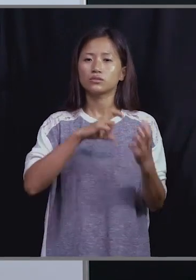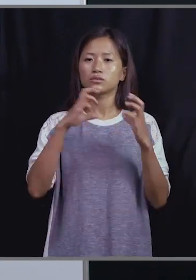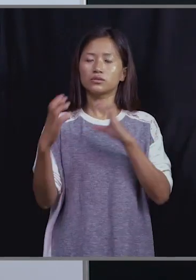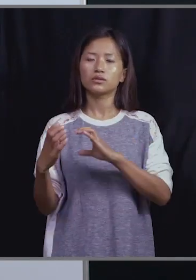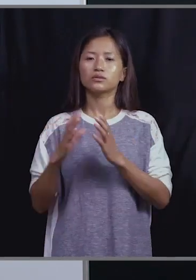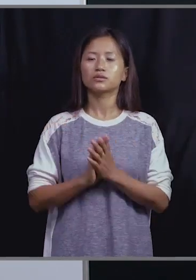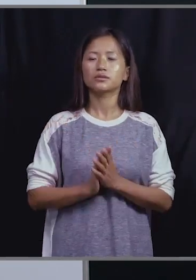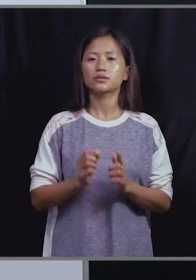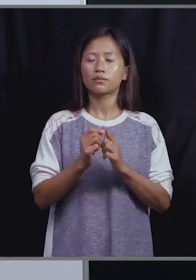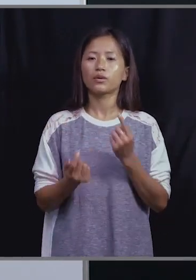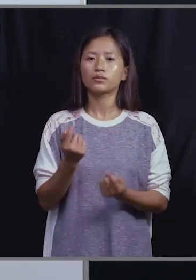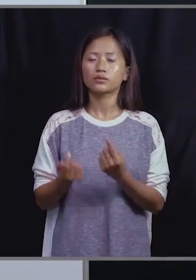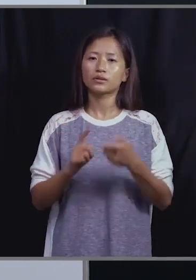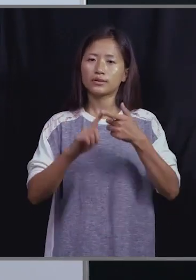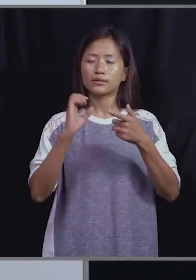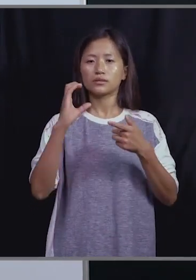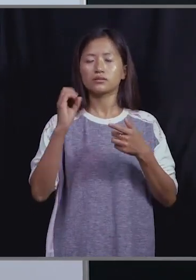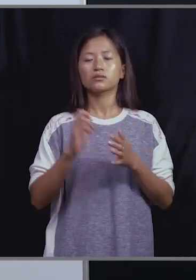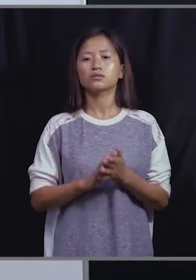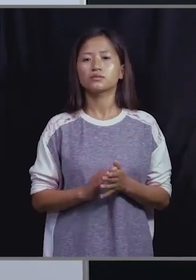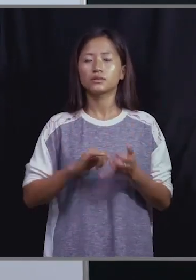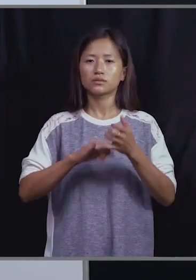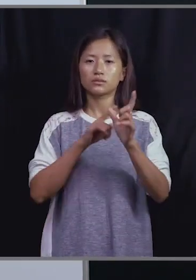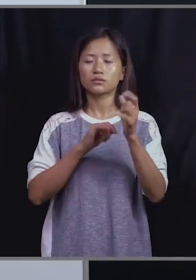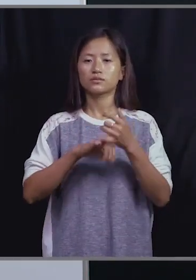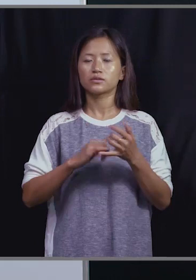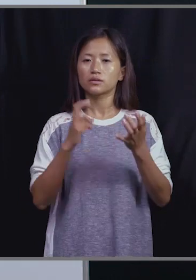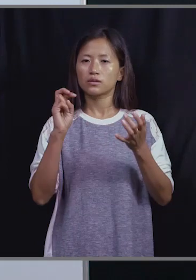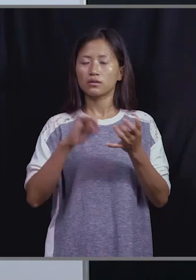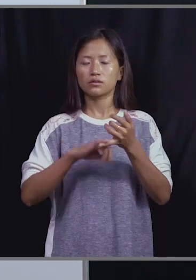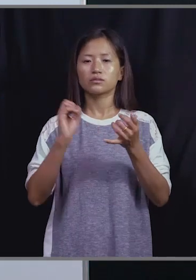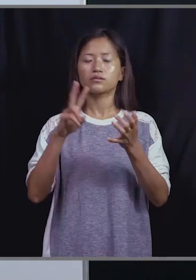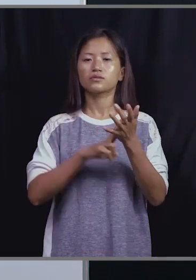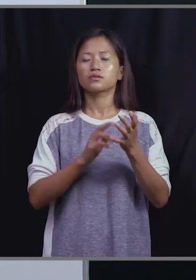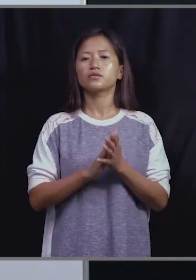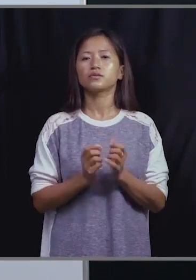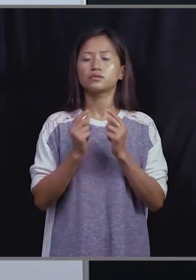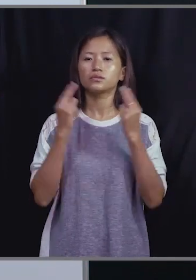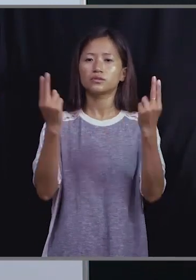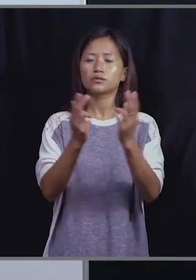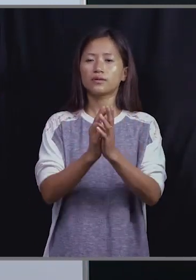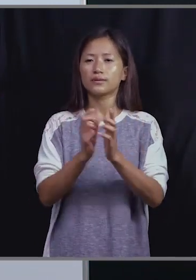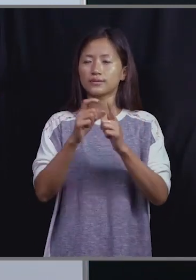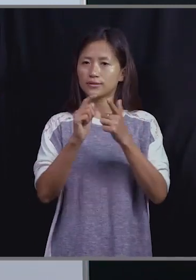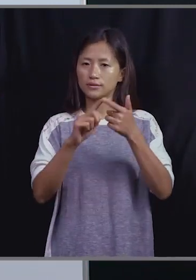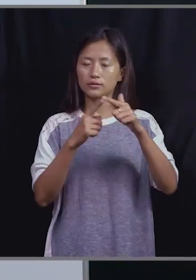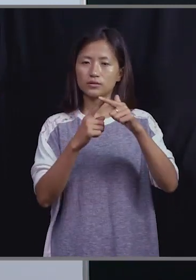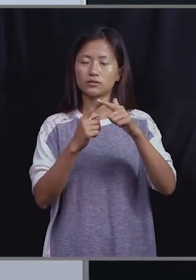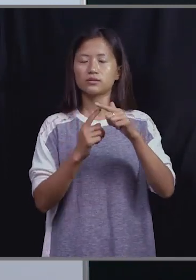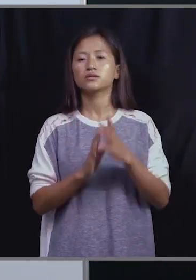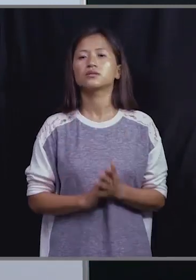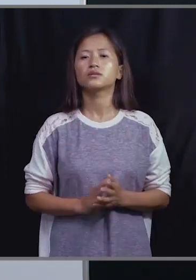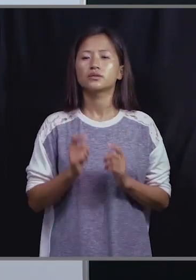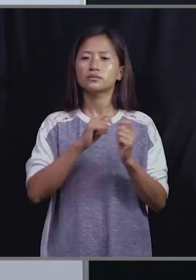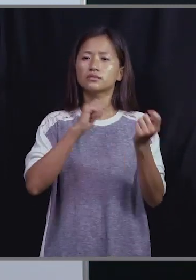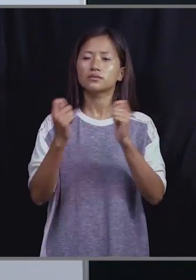the political as well as the economic system of the Soviet Union, right? From dictatorial policy, she decided to